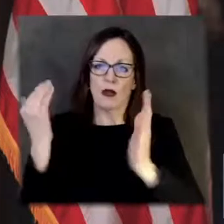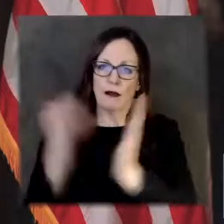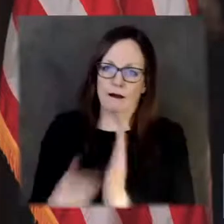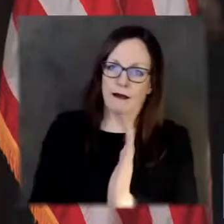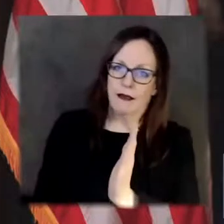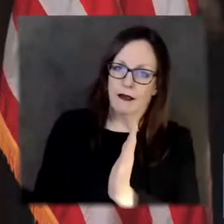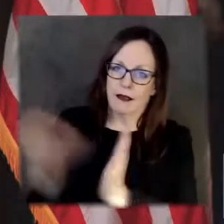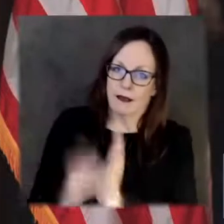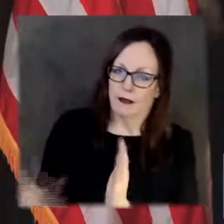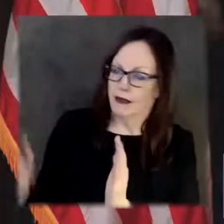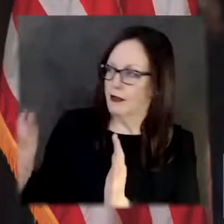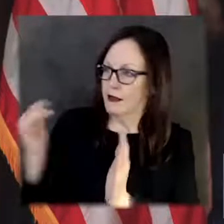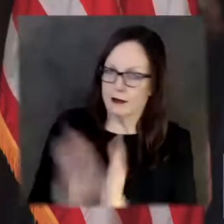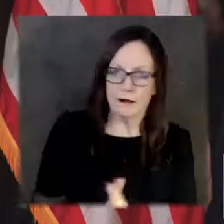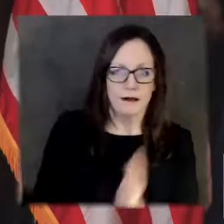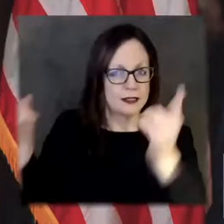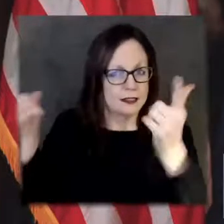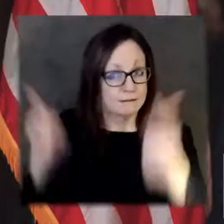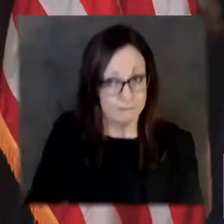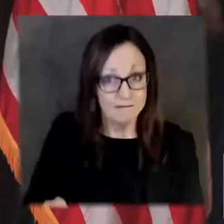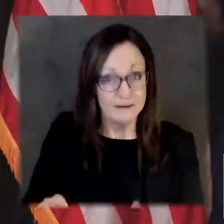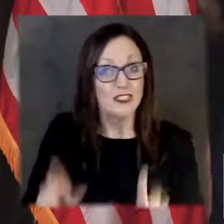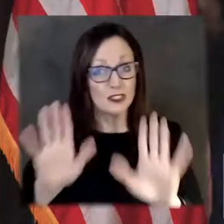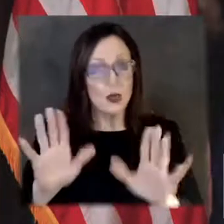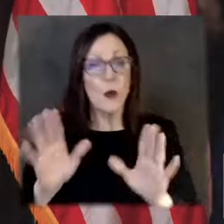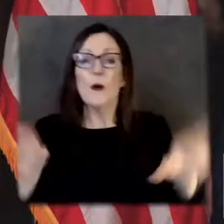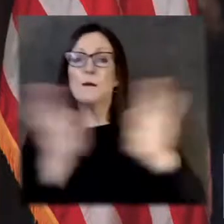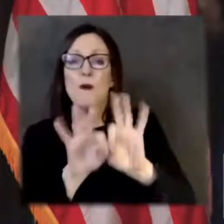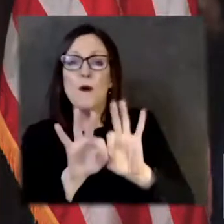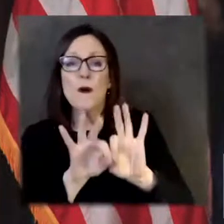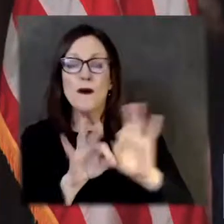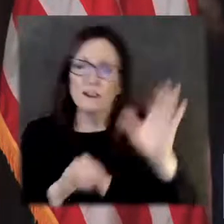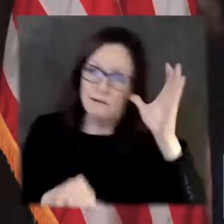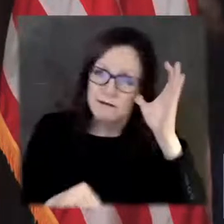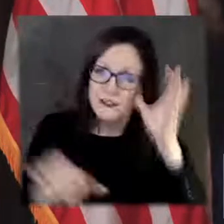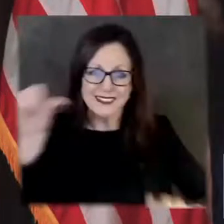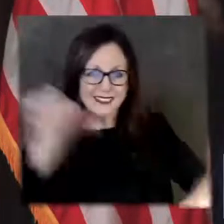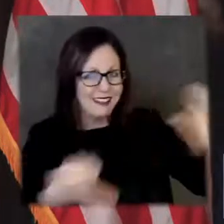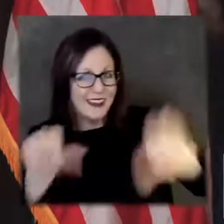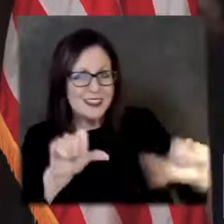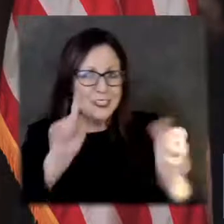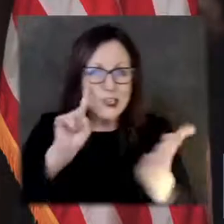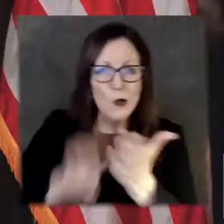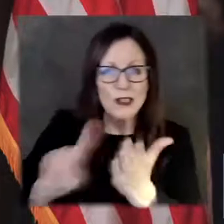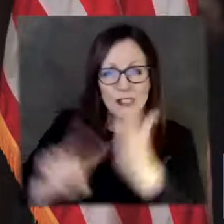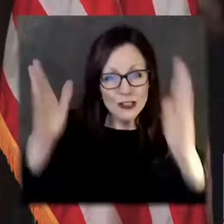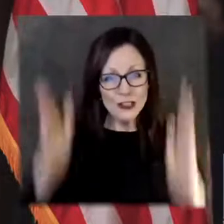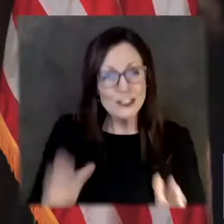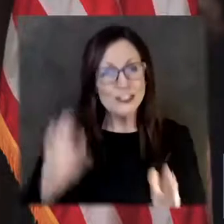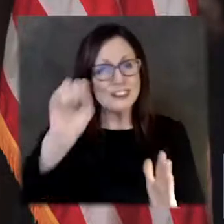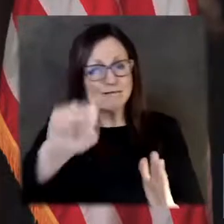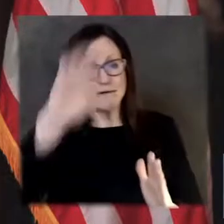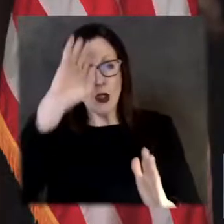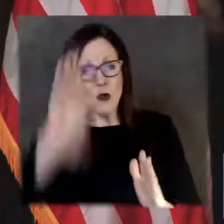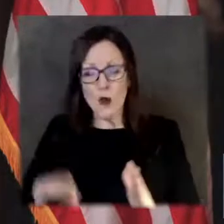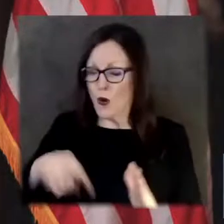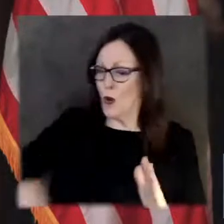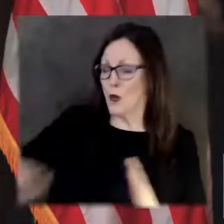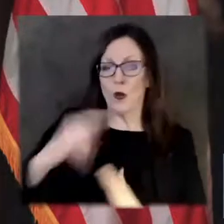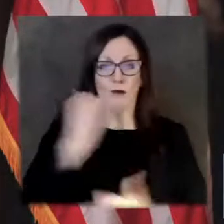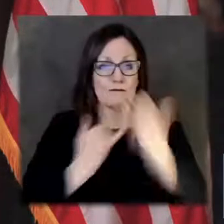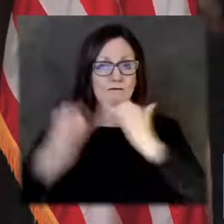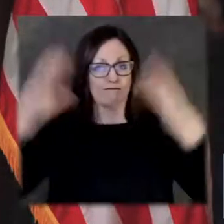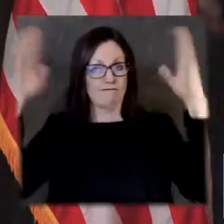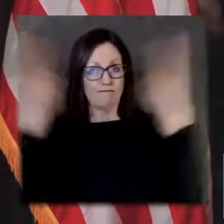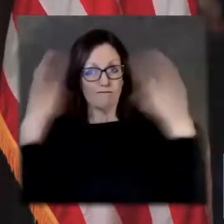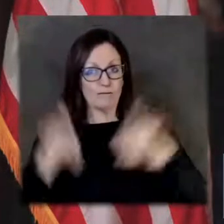in science. We can keep our communities safe by holding violent offenders accountable, saving money, and